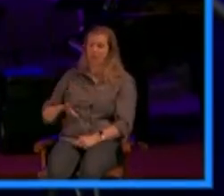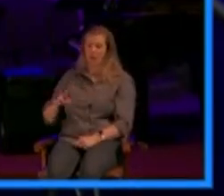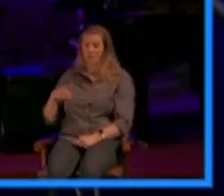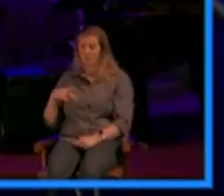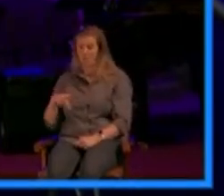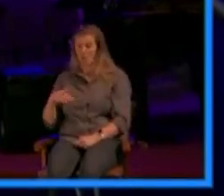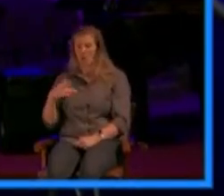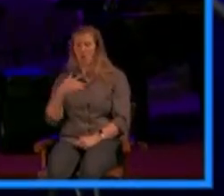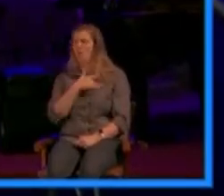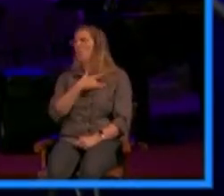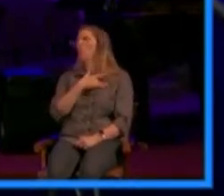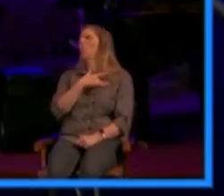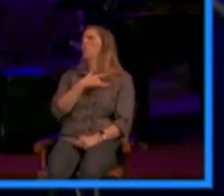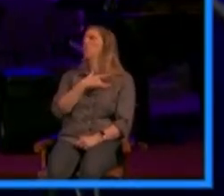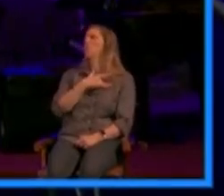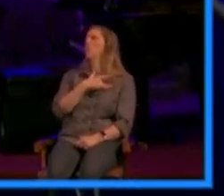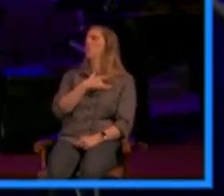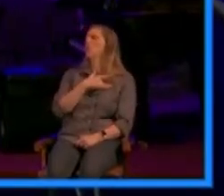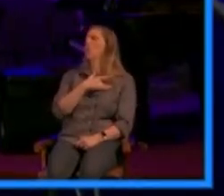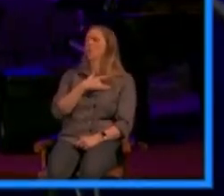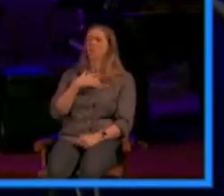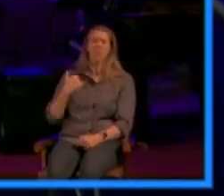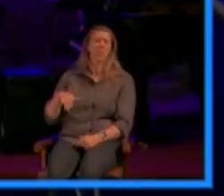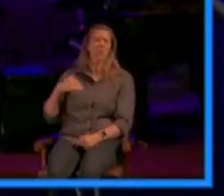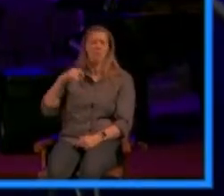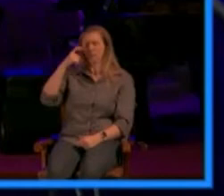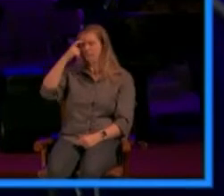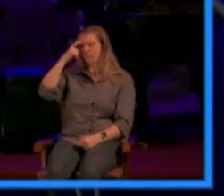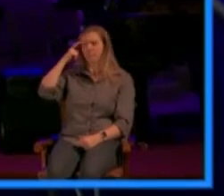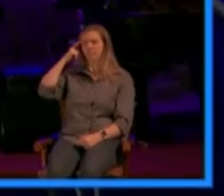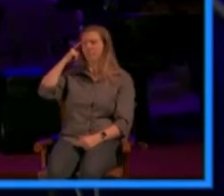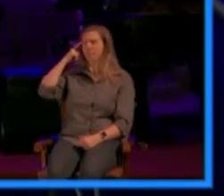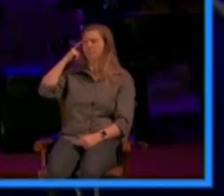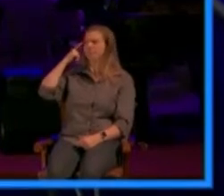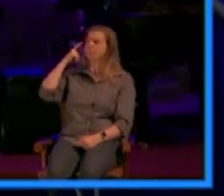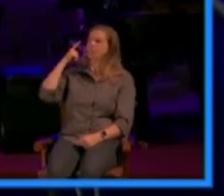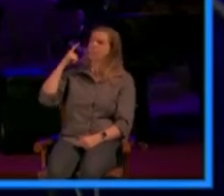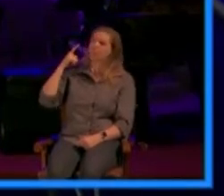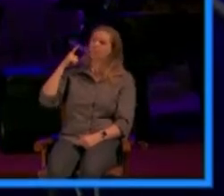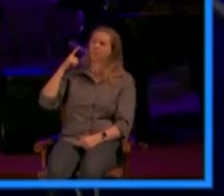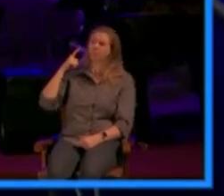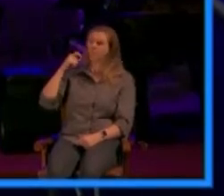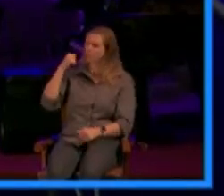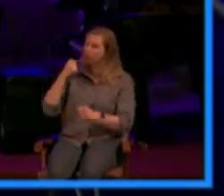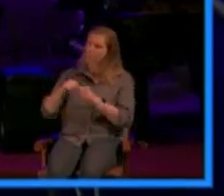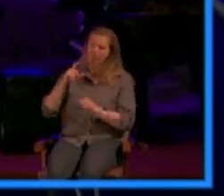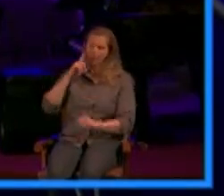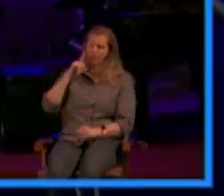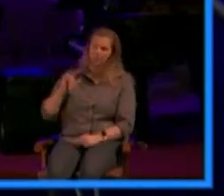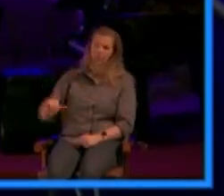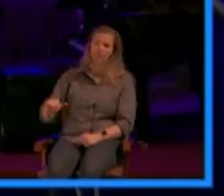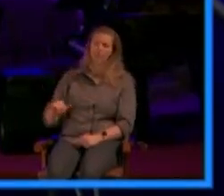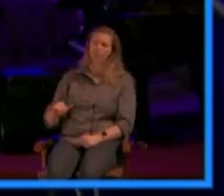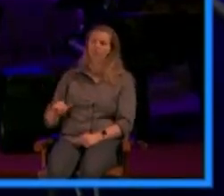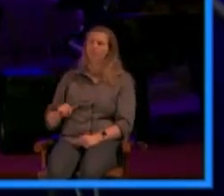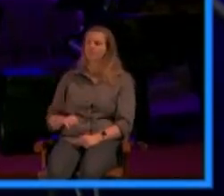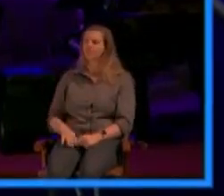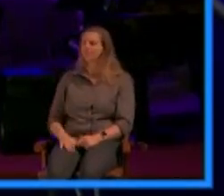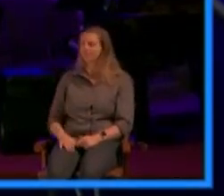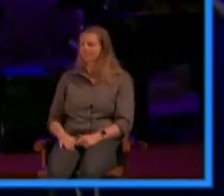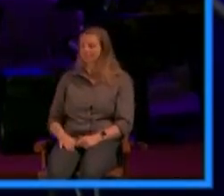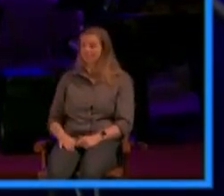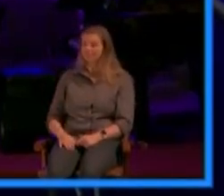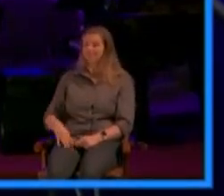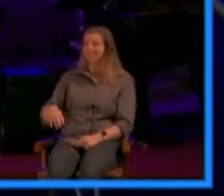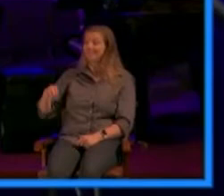he could not get out of his mind. Why? Because listen to verse 55 of Acts chapter 7. As Stephen is taking